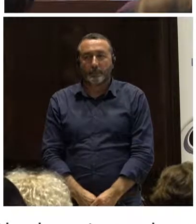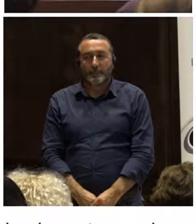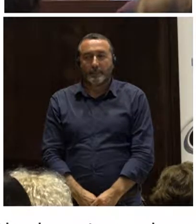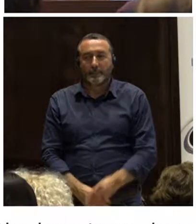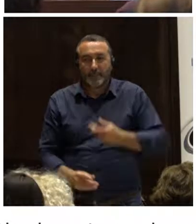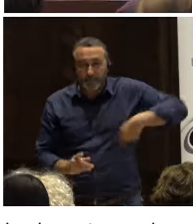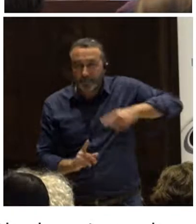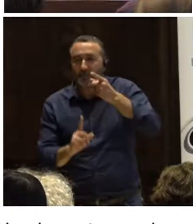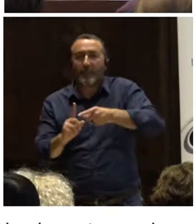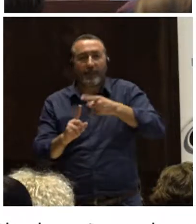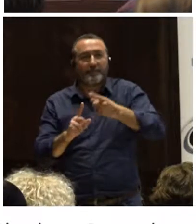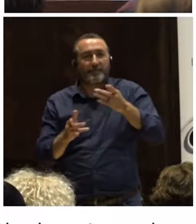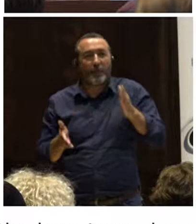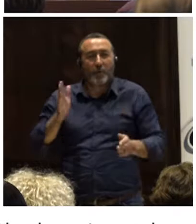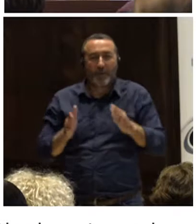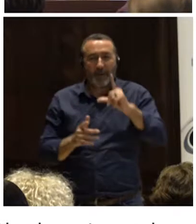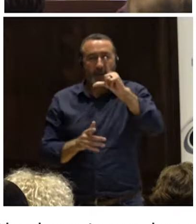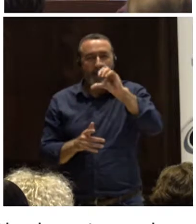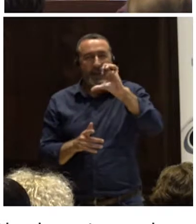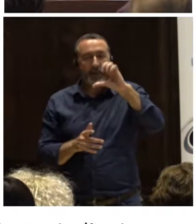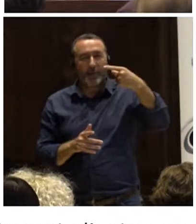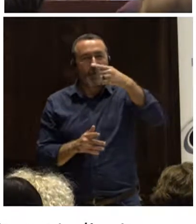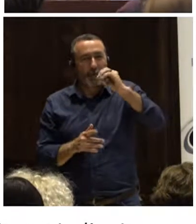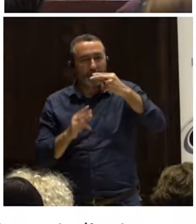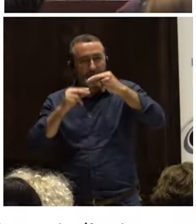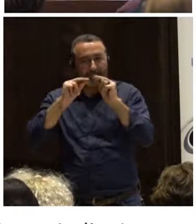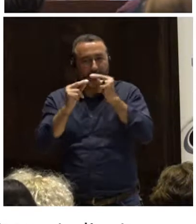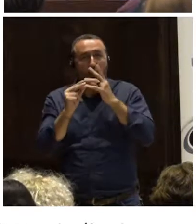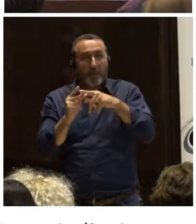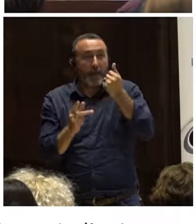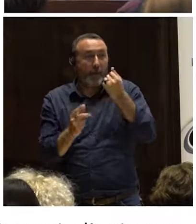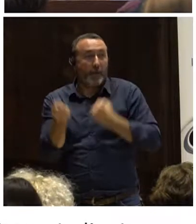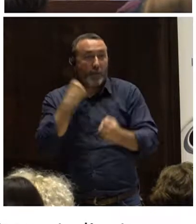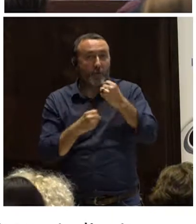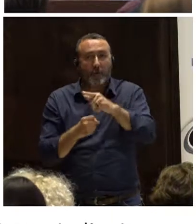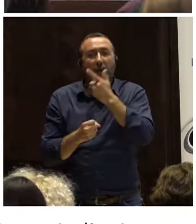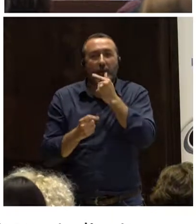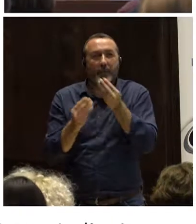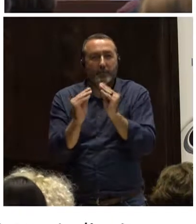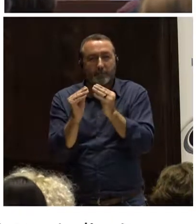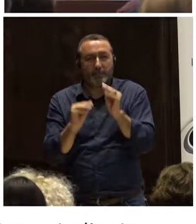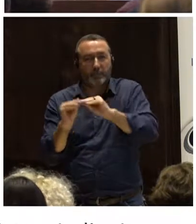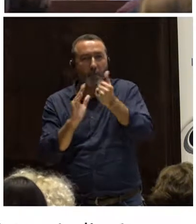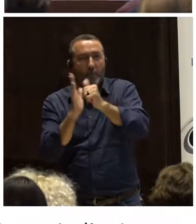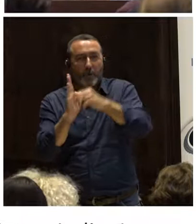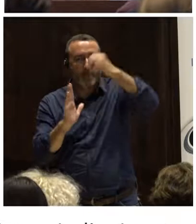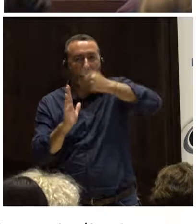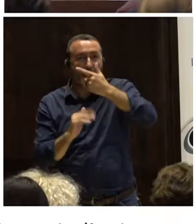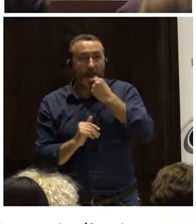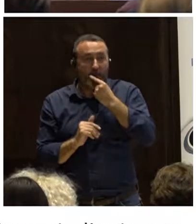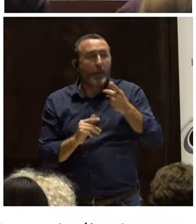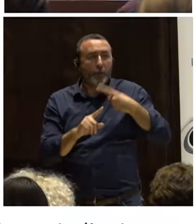because they're low cost and pretty easy to program. And we've been able to do quite a bit with them. So for